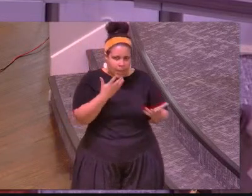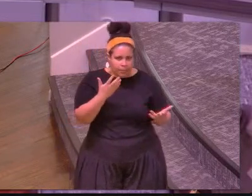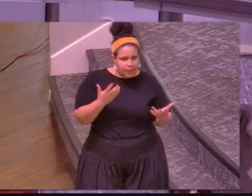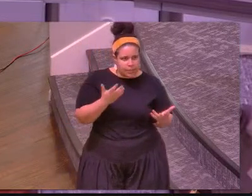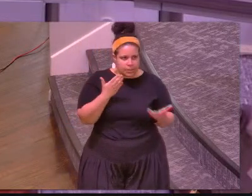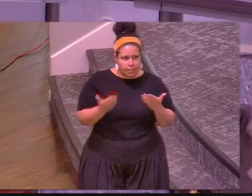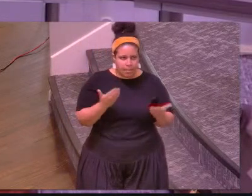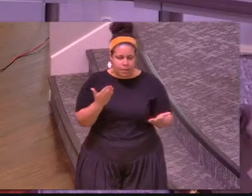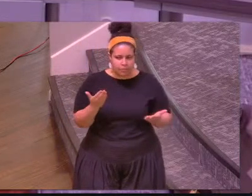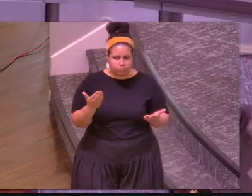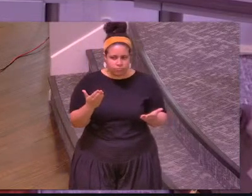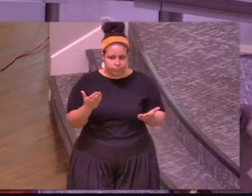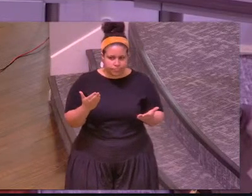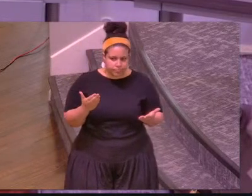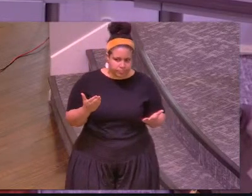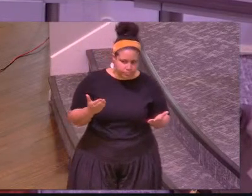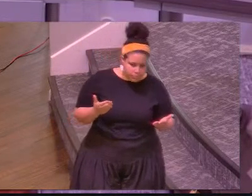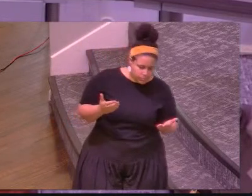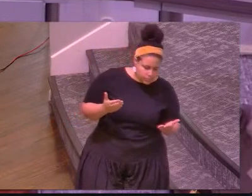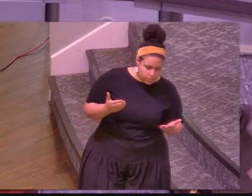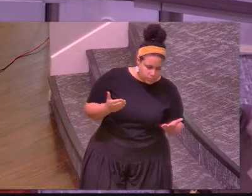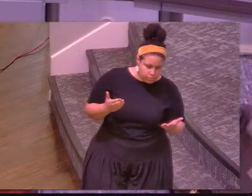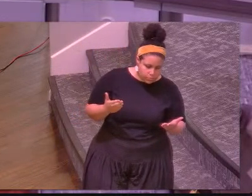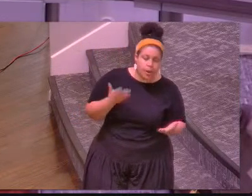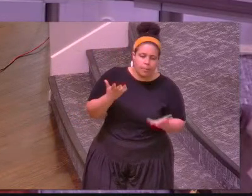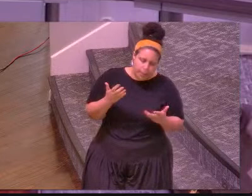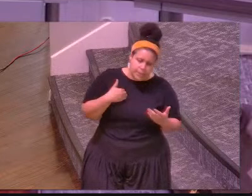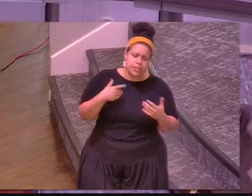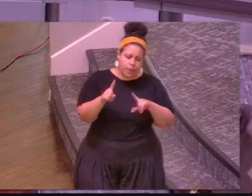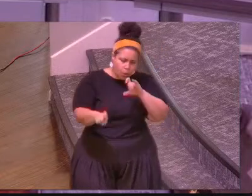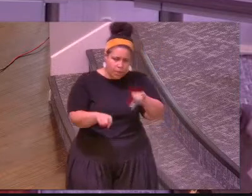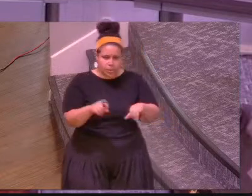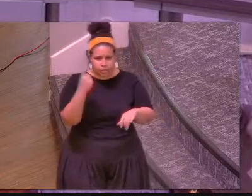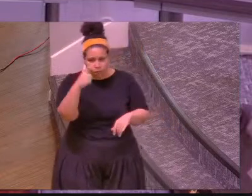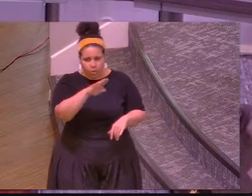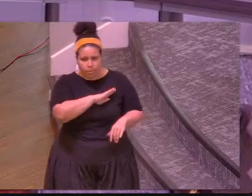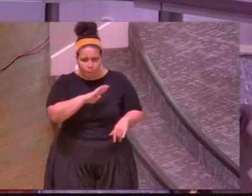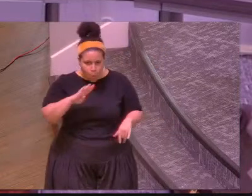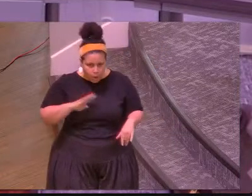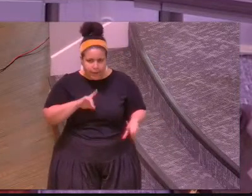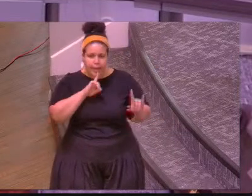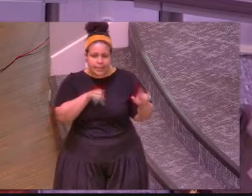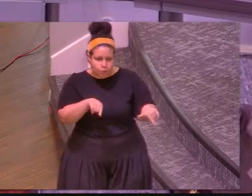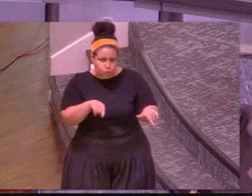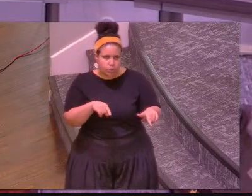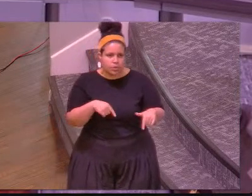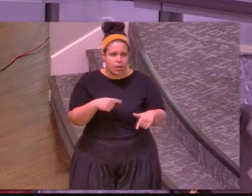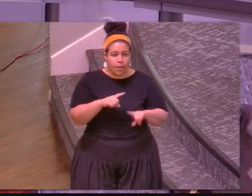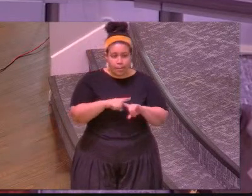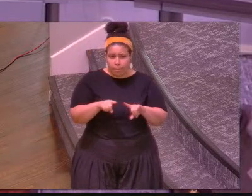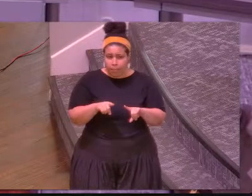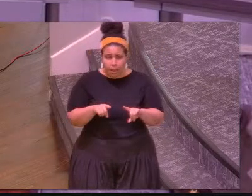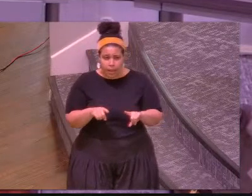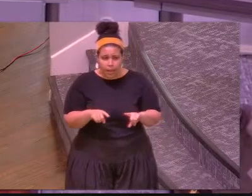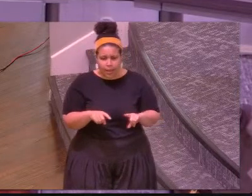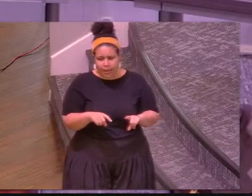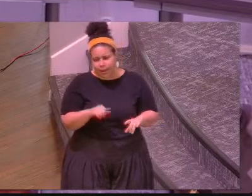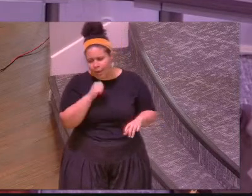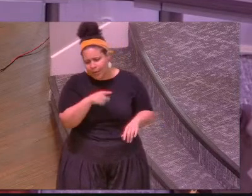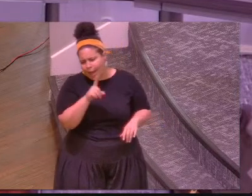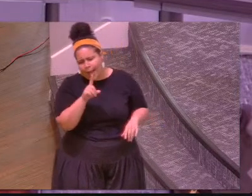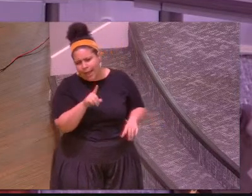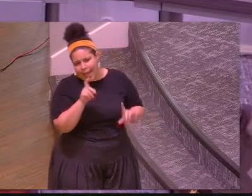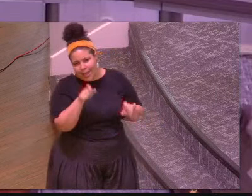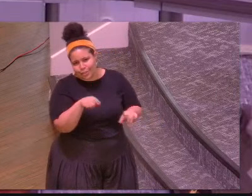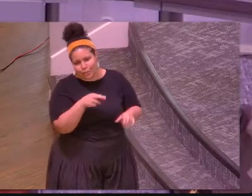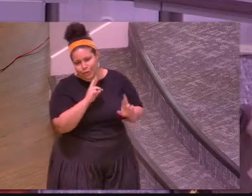that administration answers. There might be some questions for the board itself to answer too. But I won't ask anybody to respond to something that you got in